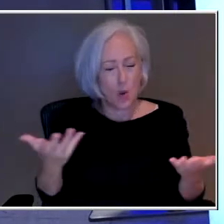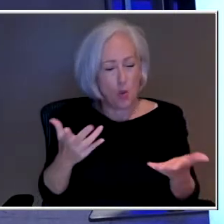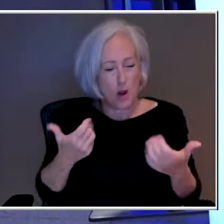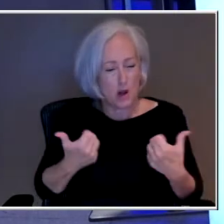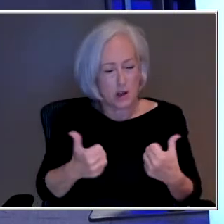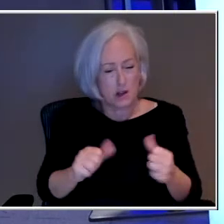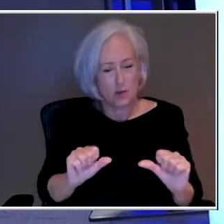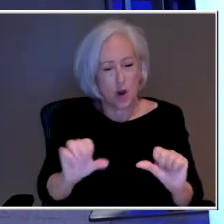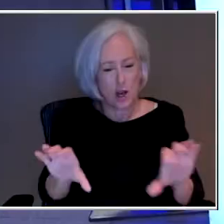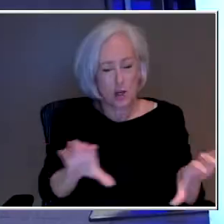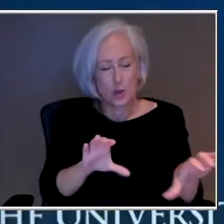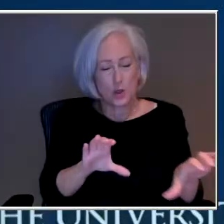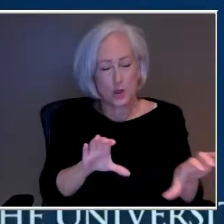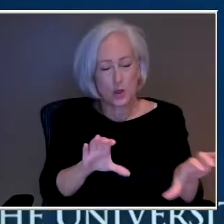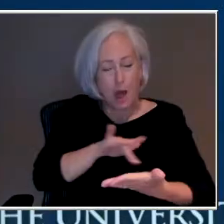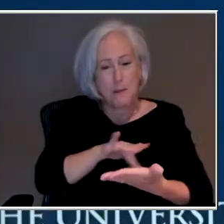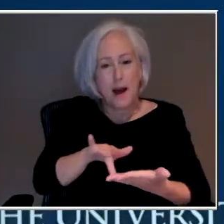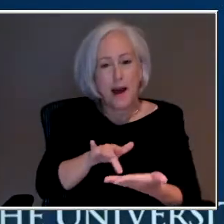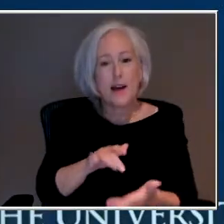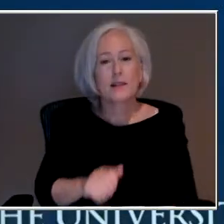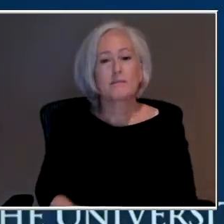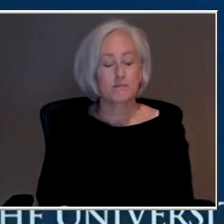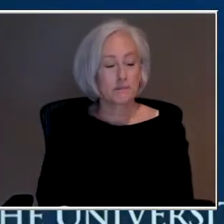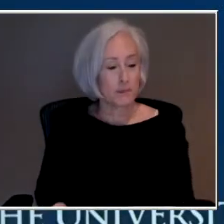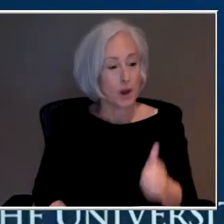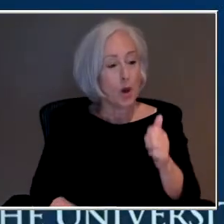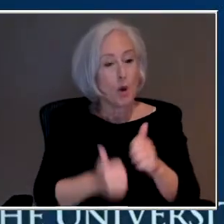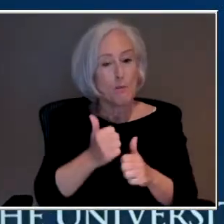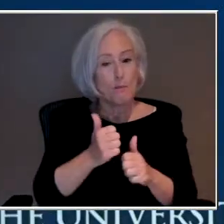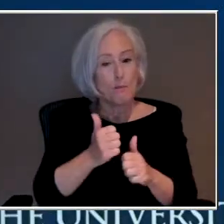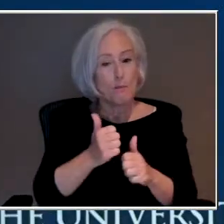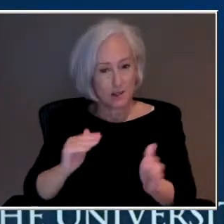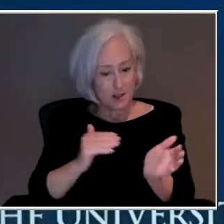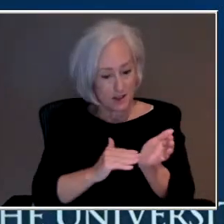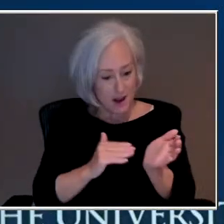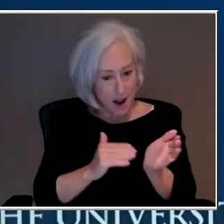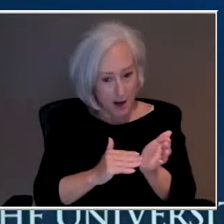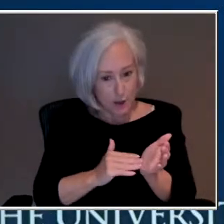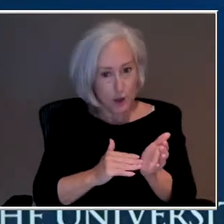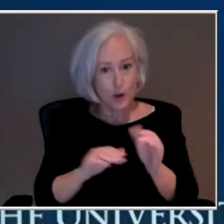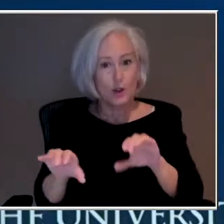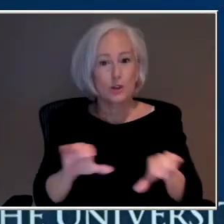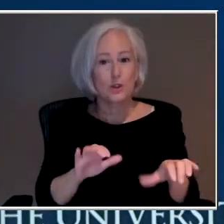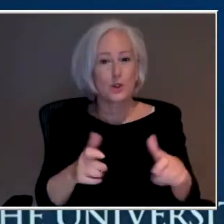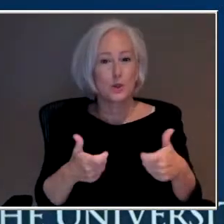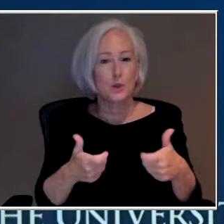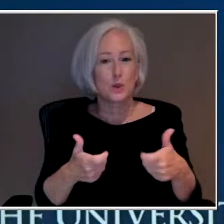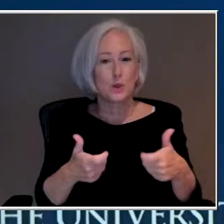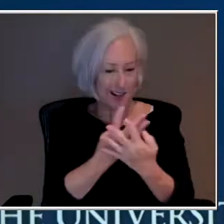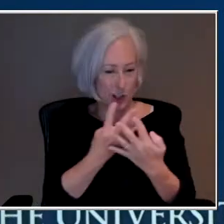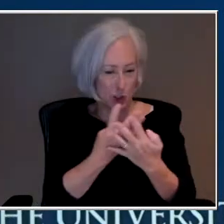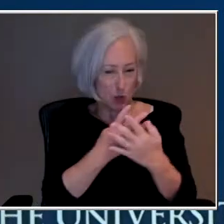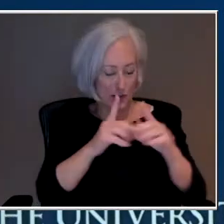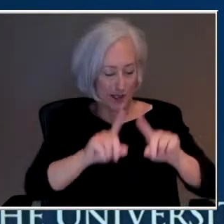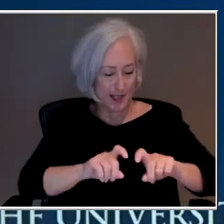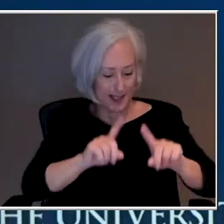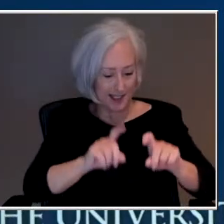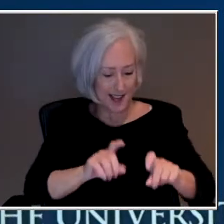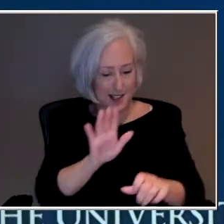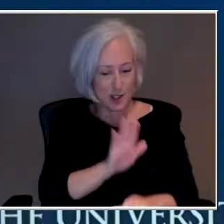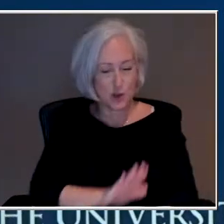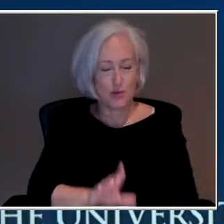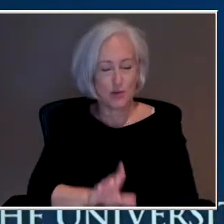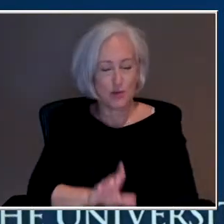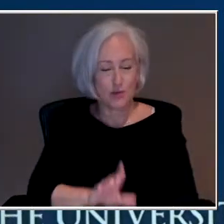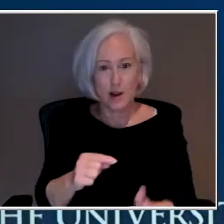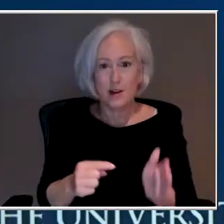look for? So most pediatricians will do some sort of electronic screening, usually starting around the age of 1 or so. Sometimes it's on a